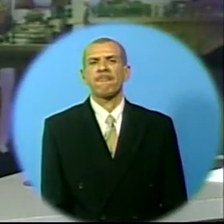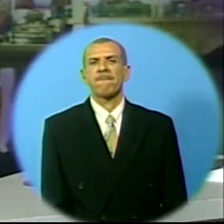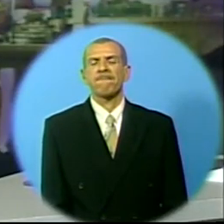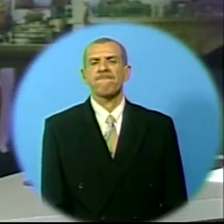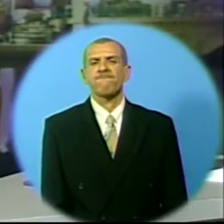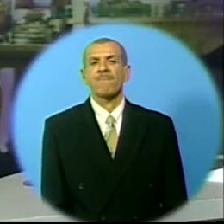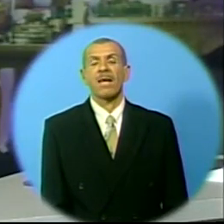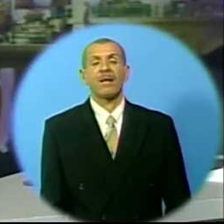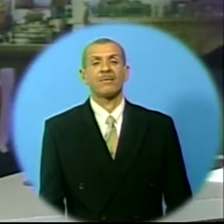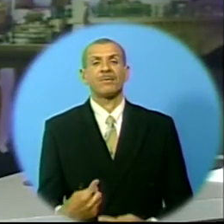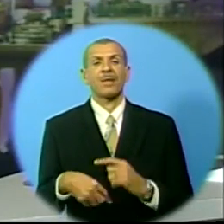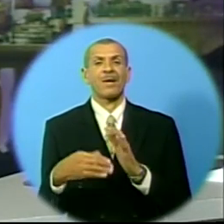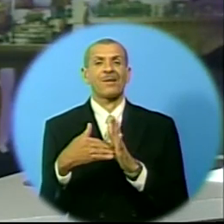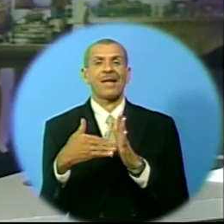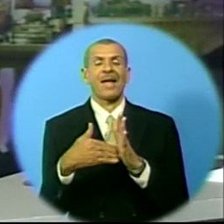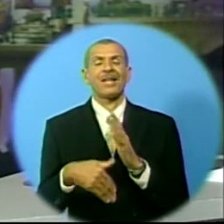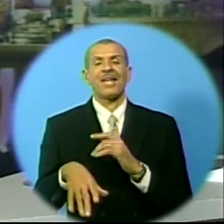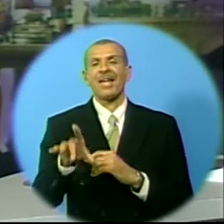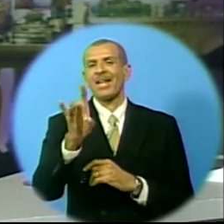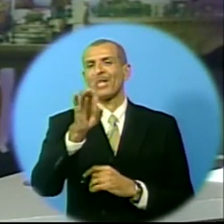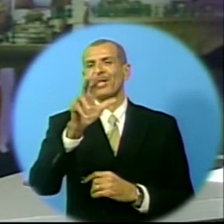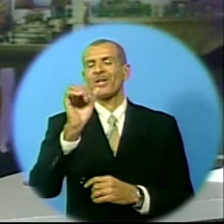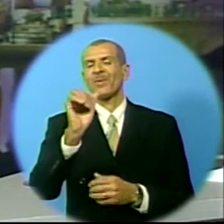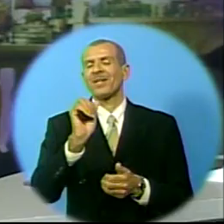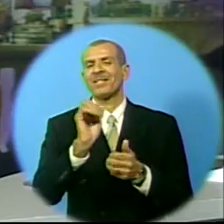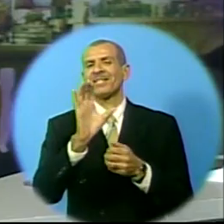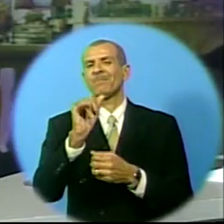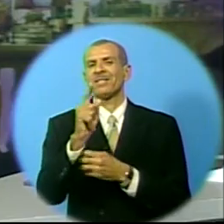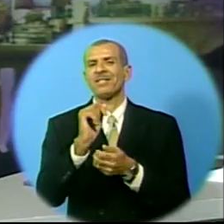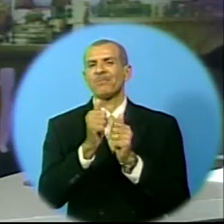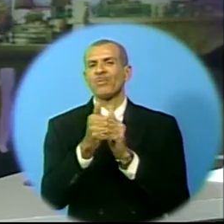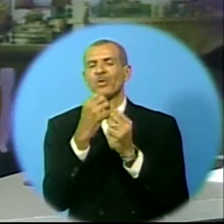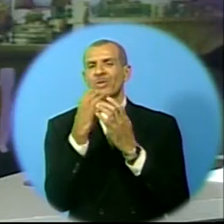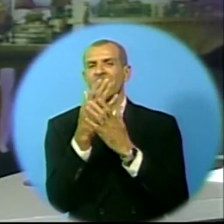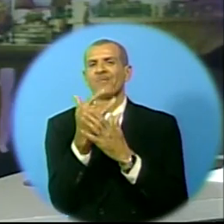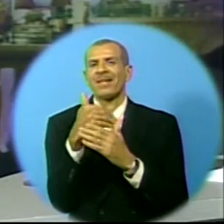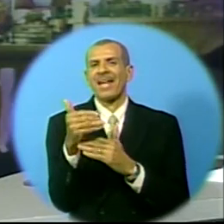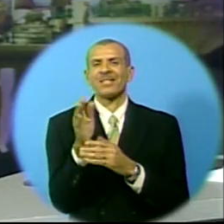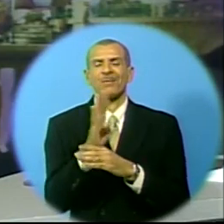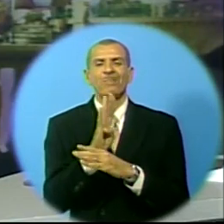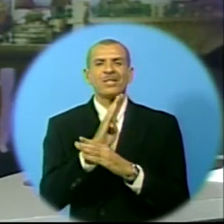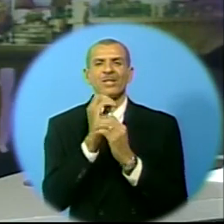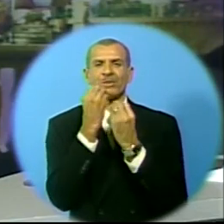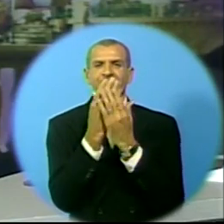I'll be back at 8.30 with CBC Sports. But up next, the Business Report.